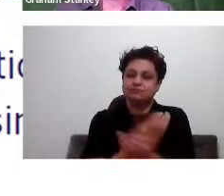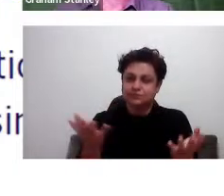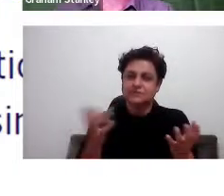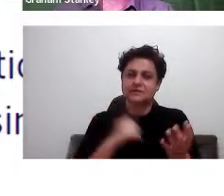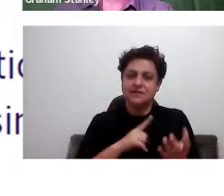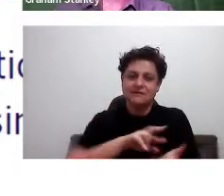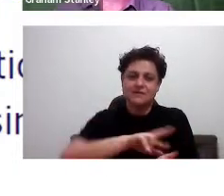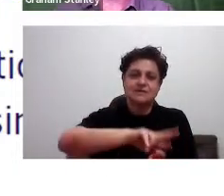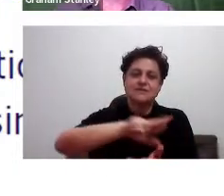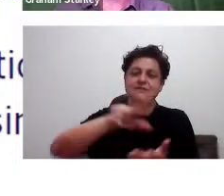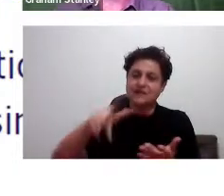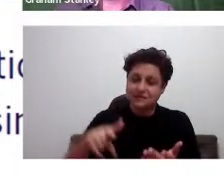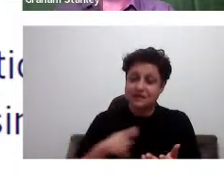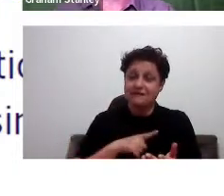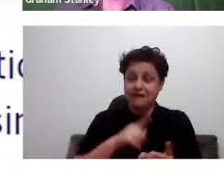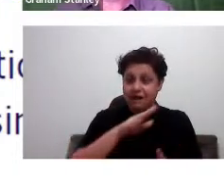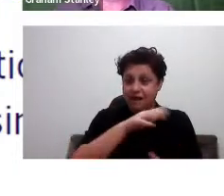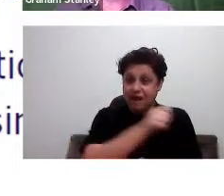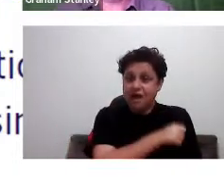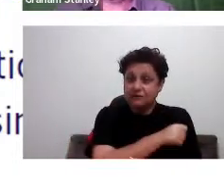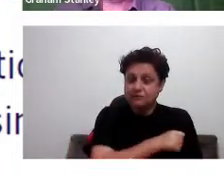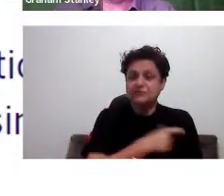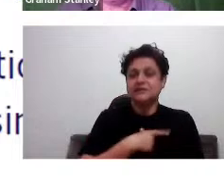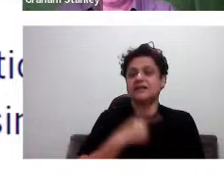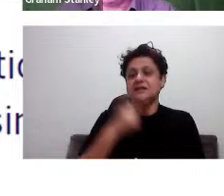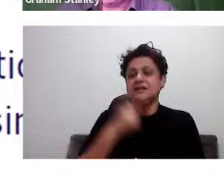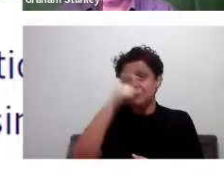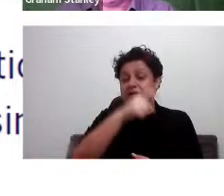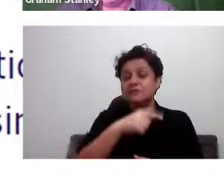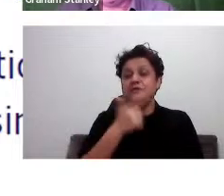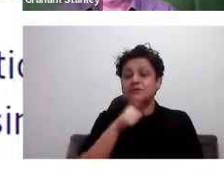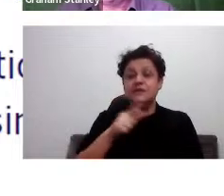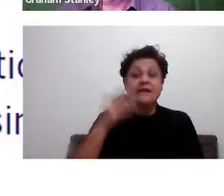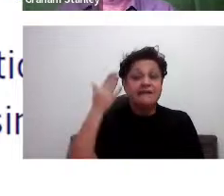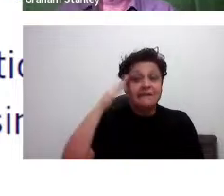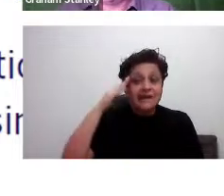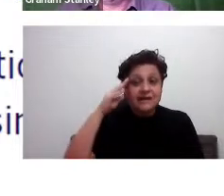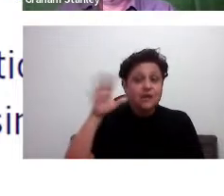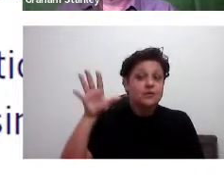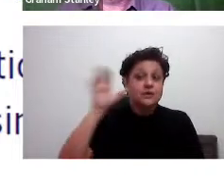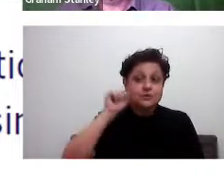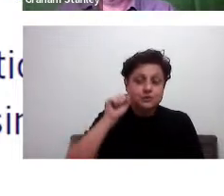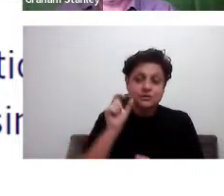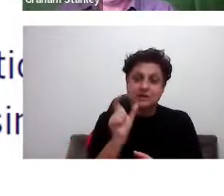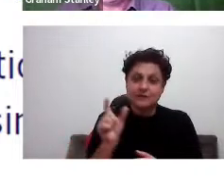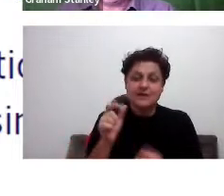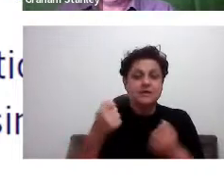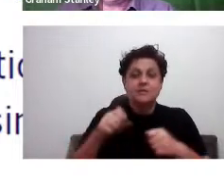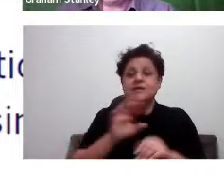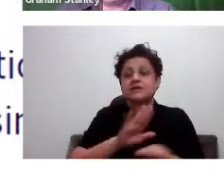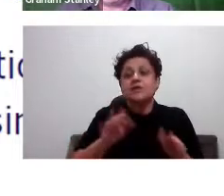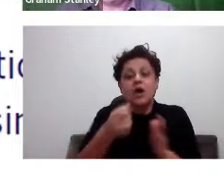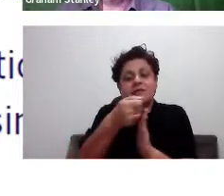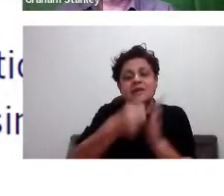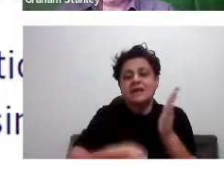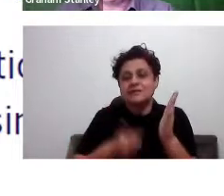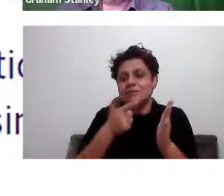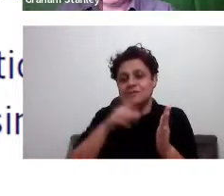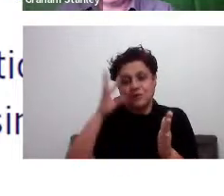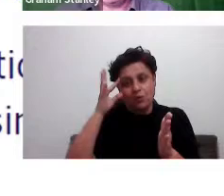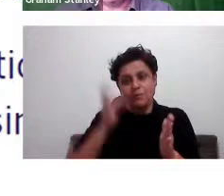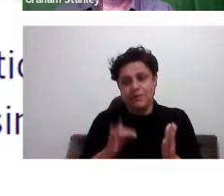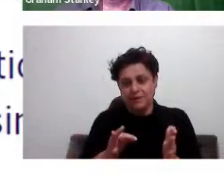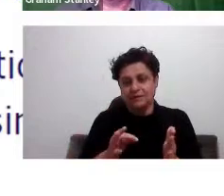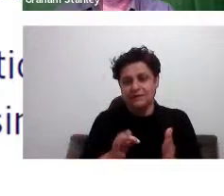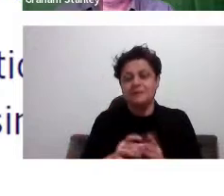example, don't need to only rely on written texts for comprehension. So it's important not just to provide texts